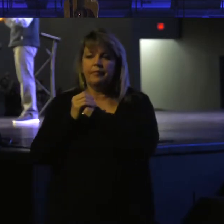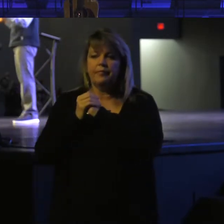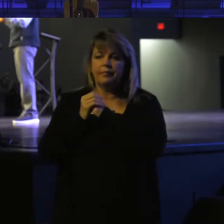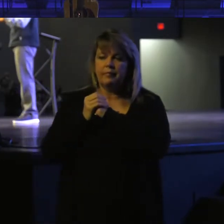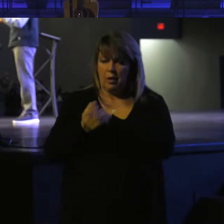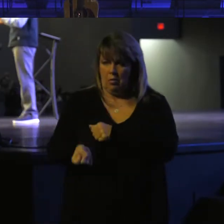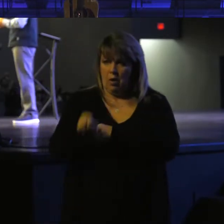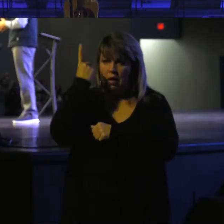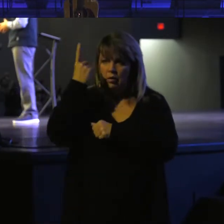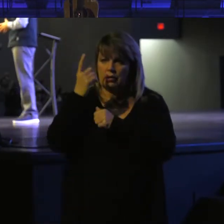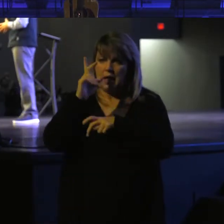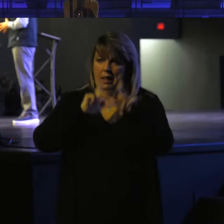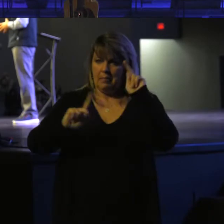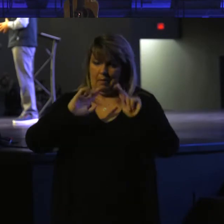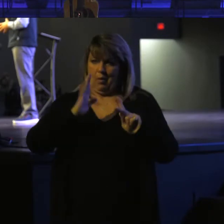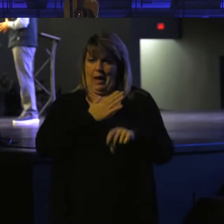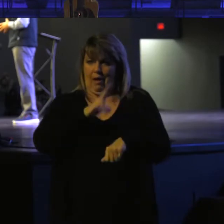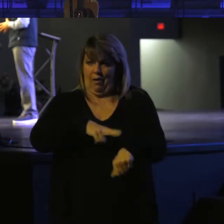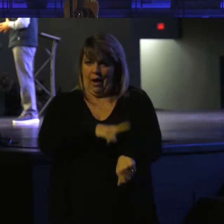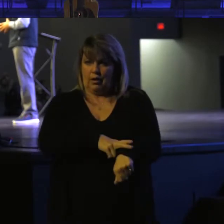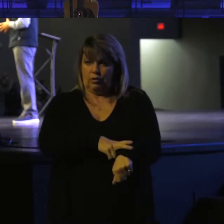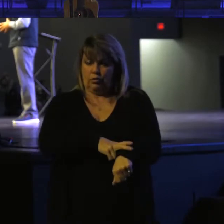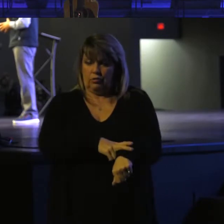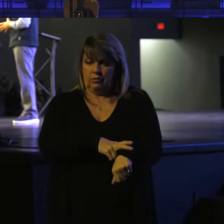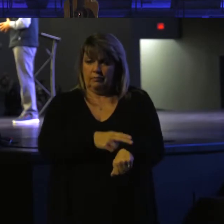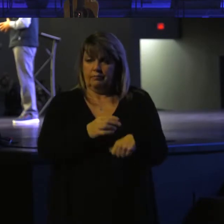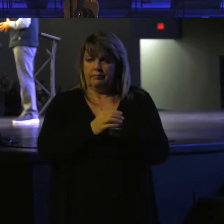you understand there's still people in our nation.